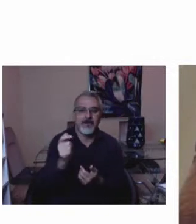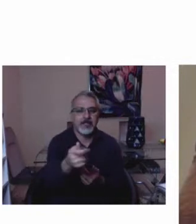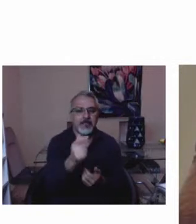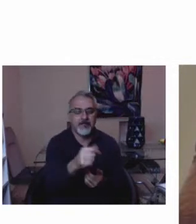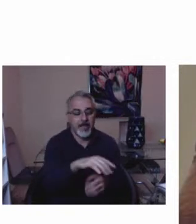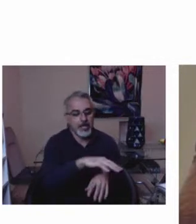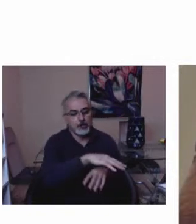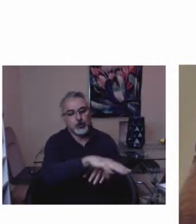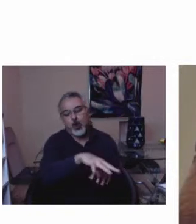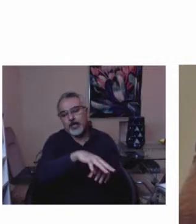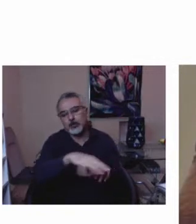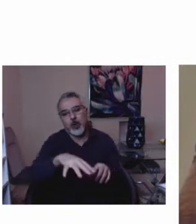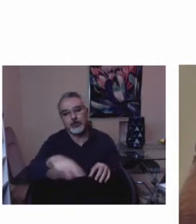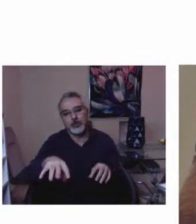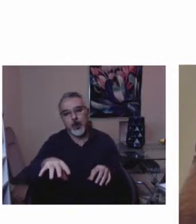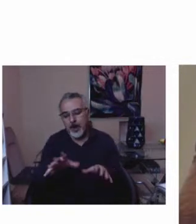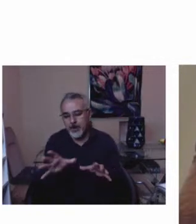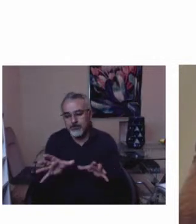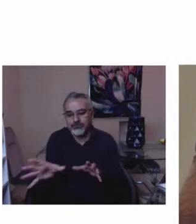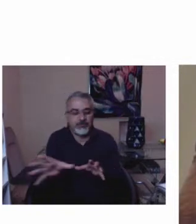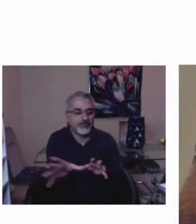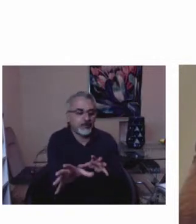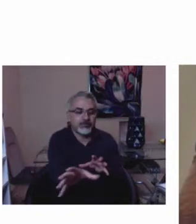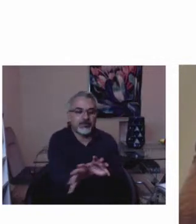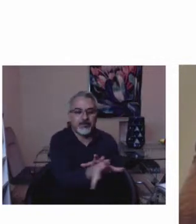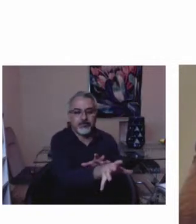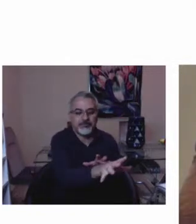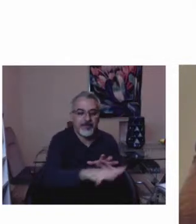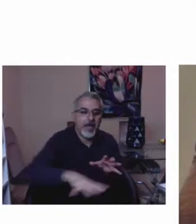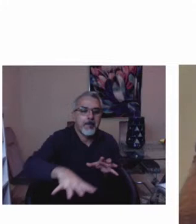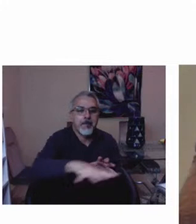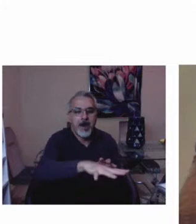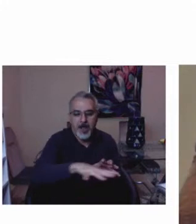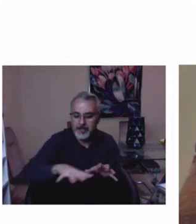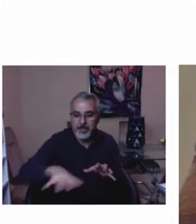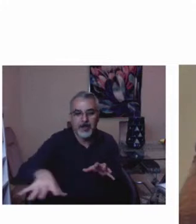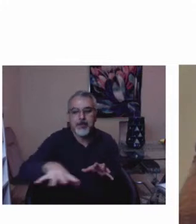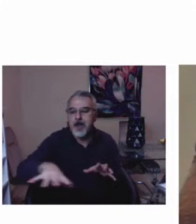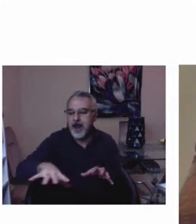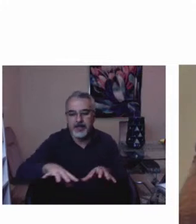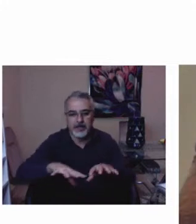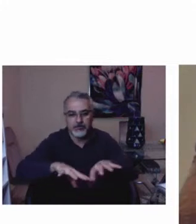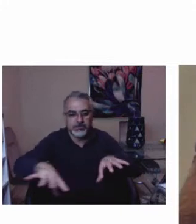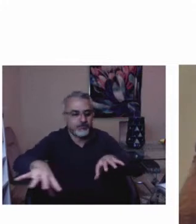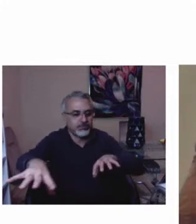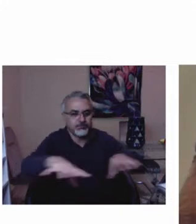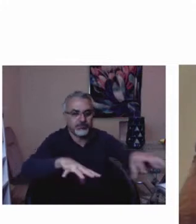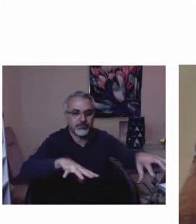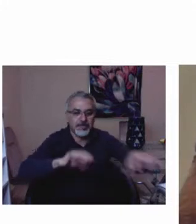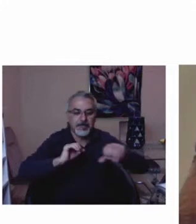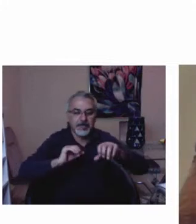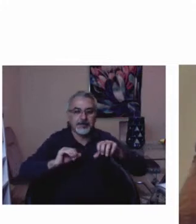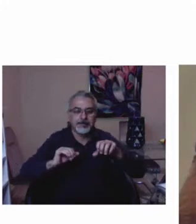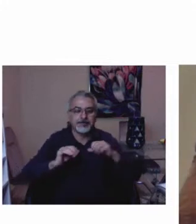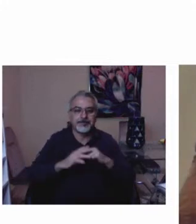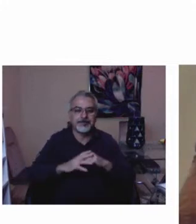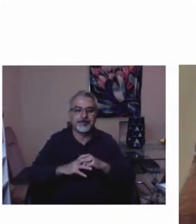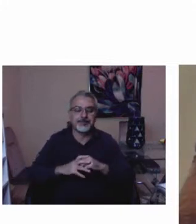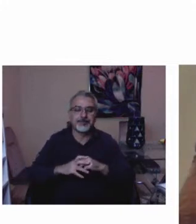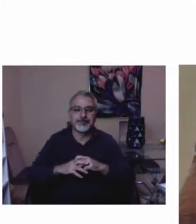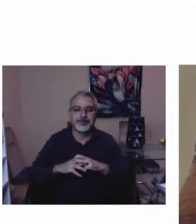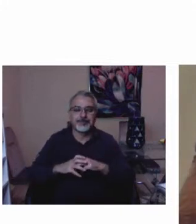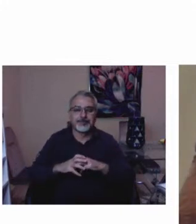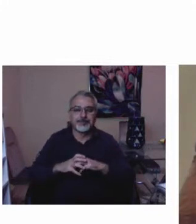engagement, the PBC will continue to underscore the need for inclusive and varied modes of financing which meet